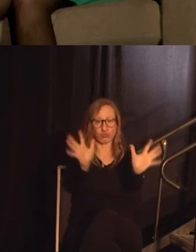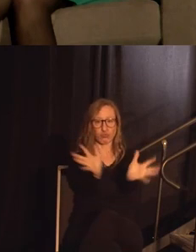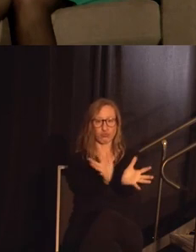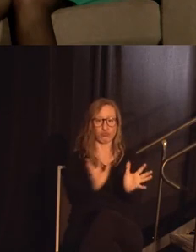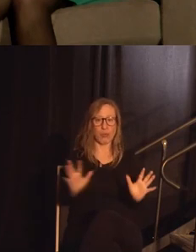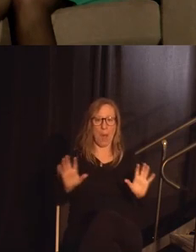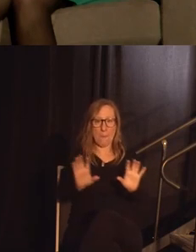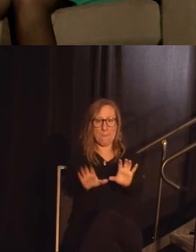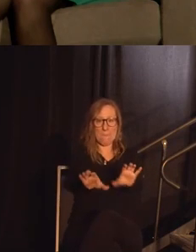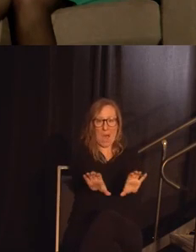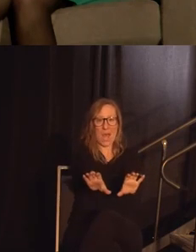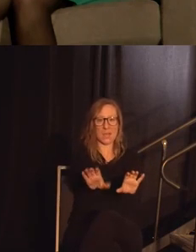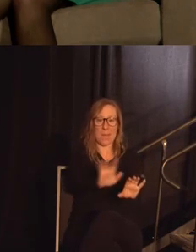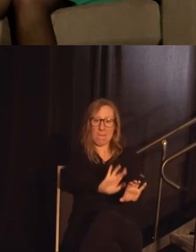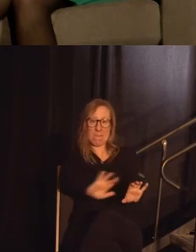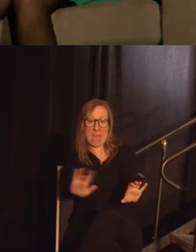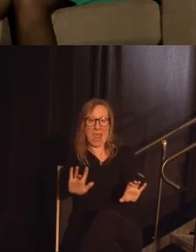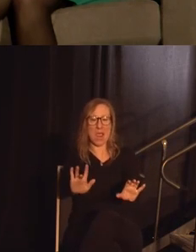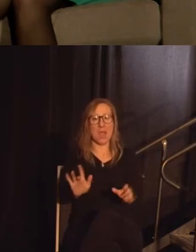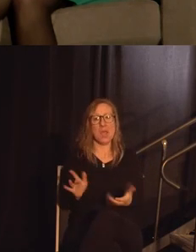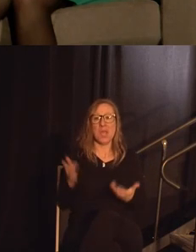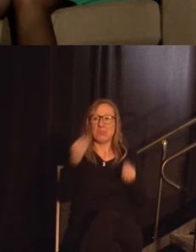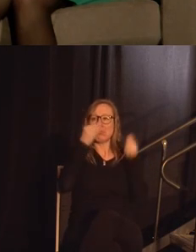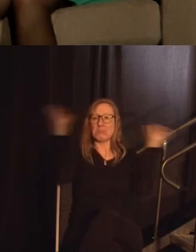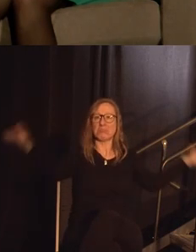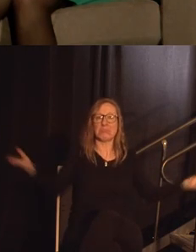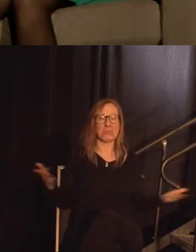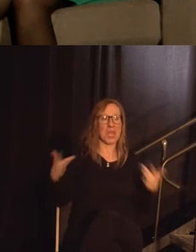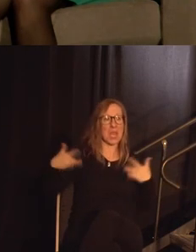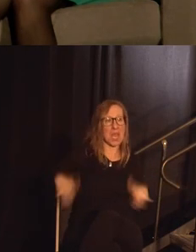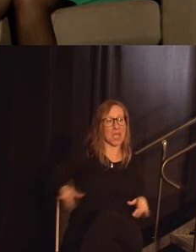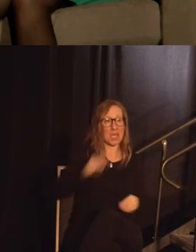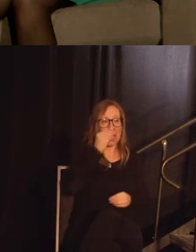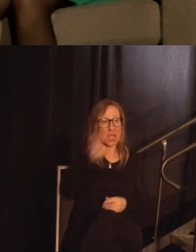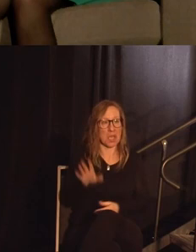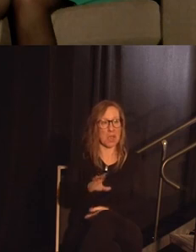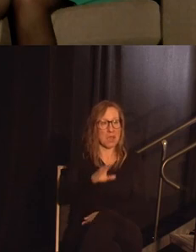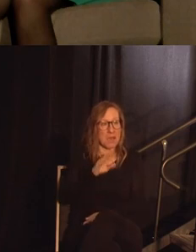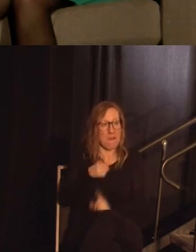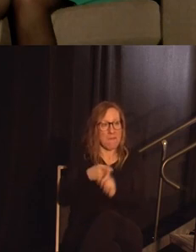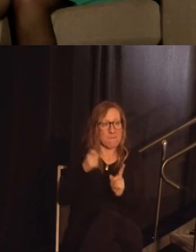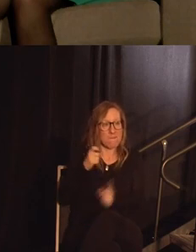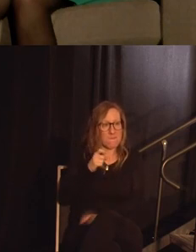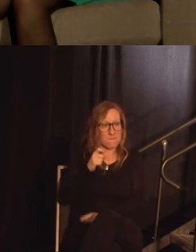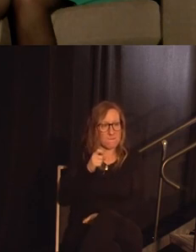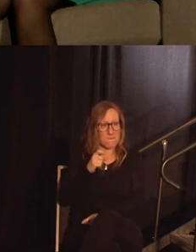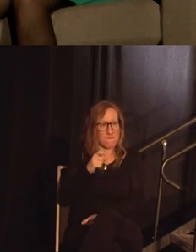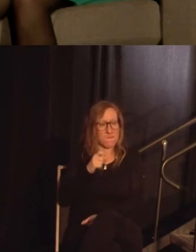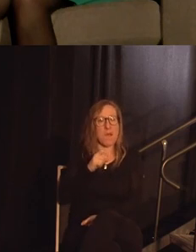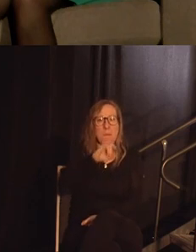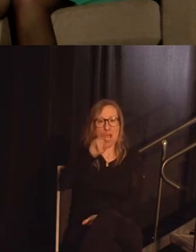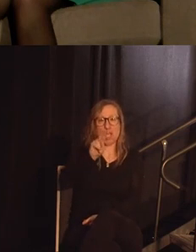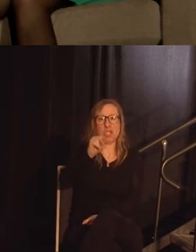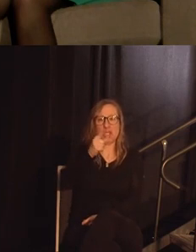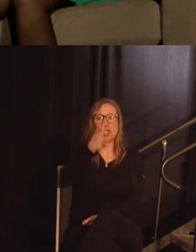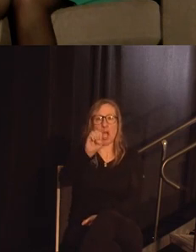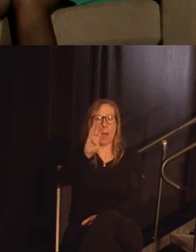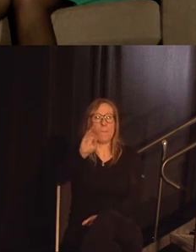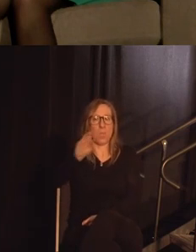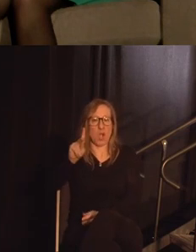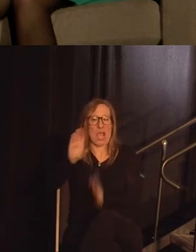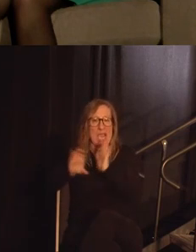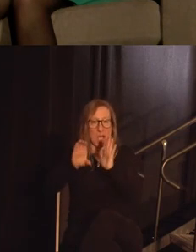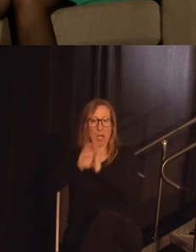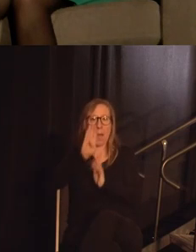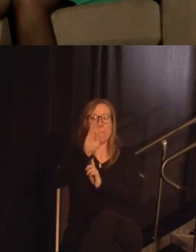butt. Self-consciousness is not in his vocabulary. He knows he looks good. The most depressing thing I realized while making this list is that